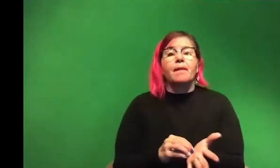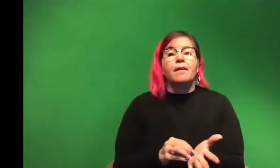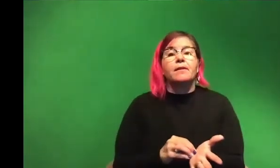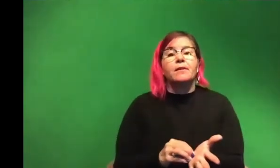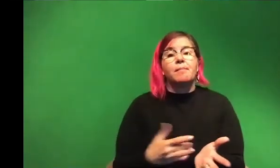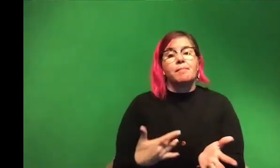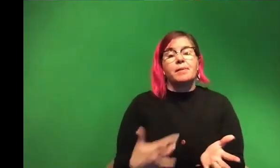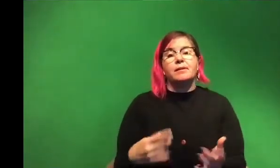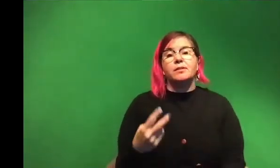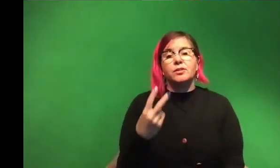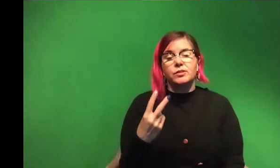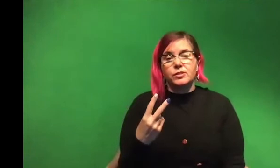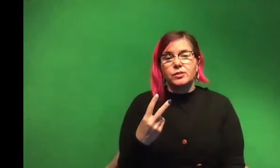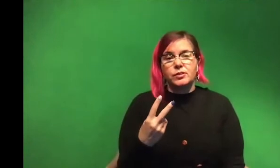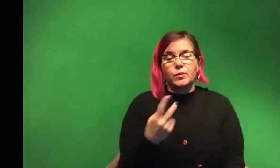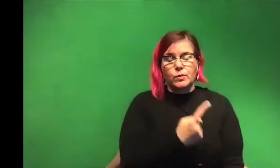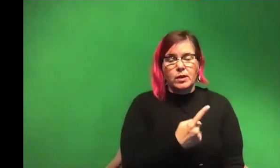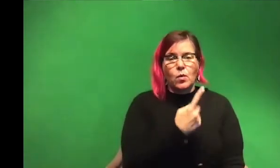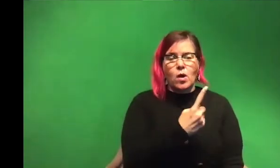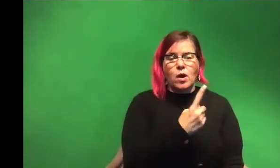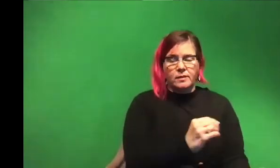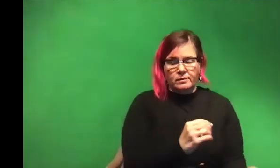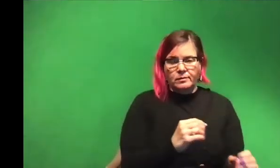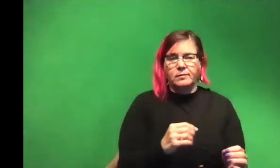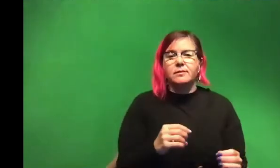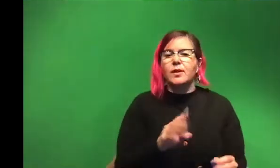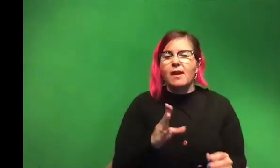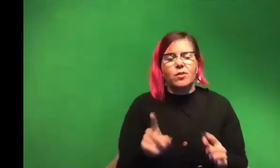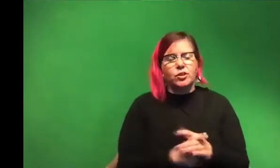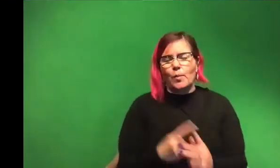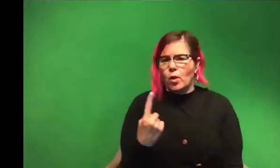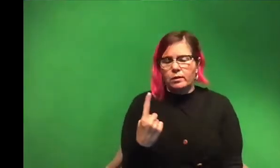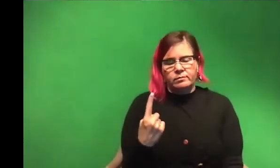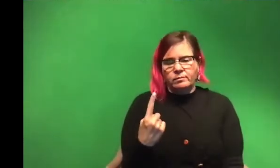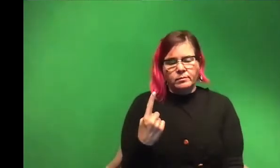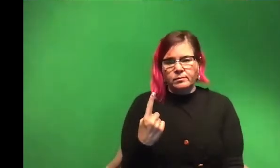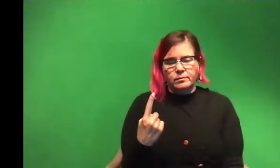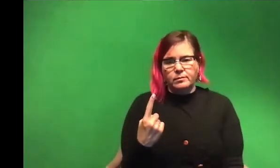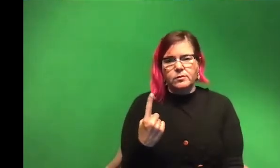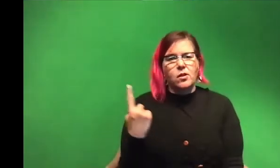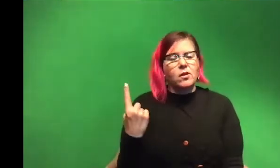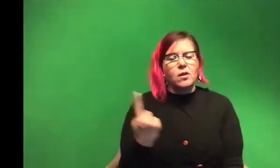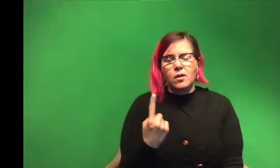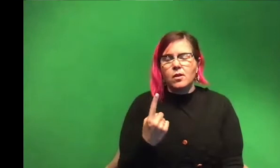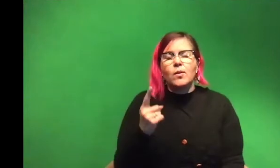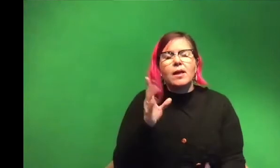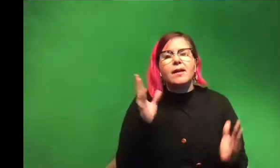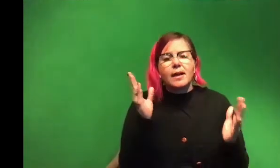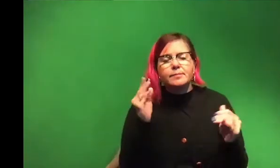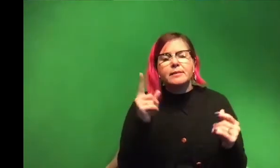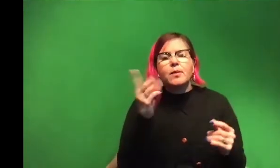is 2 is 1 and 1 is none. So we never show up with just one of something. We really anticipate that something will